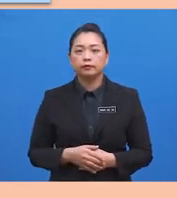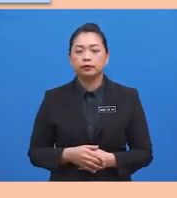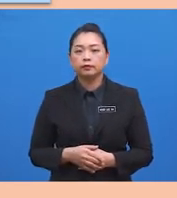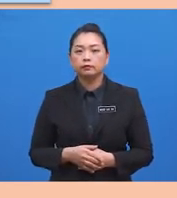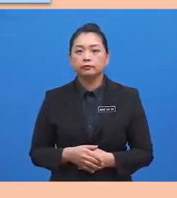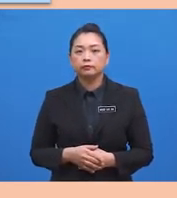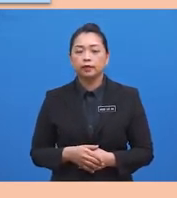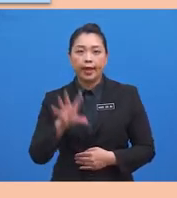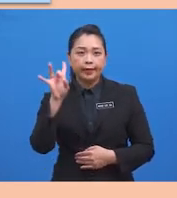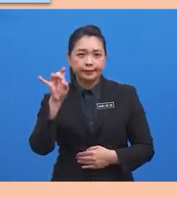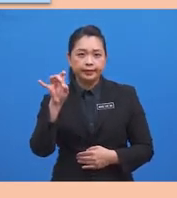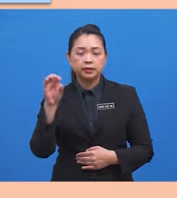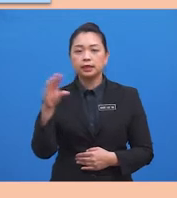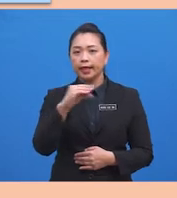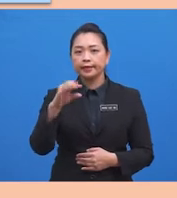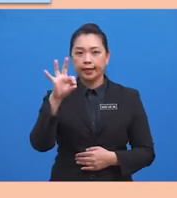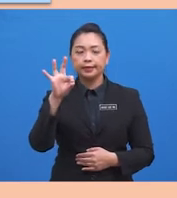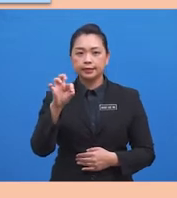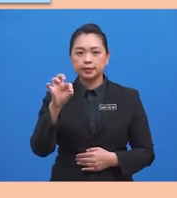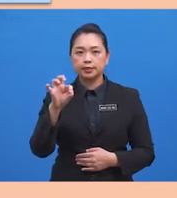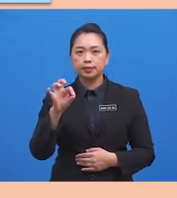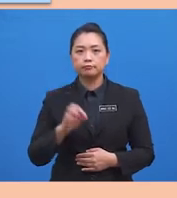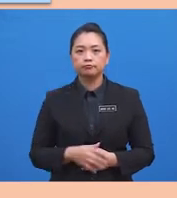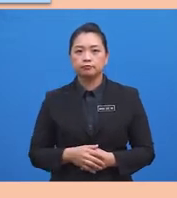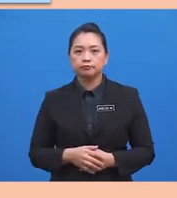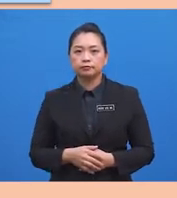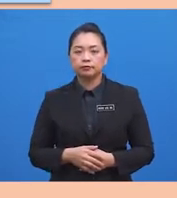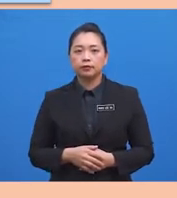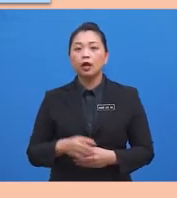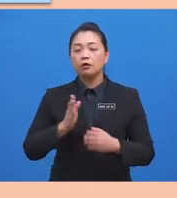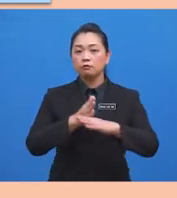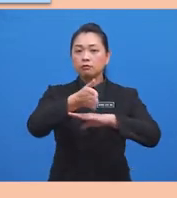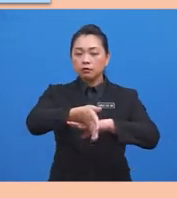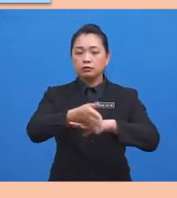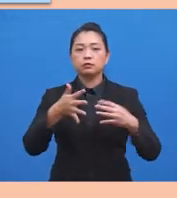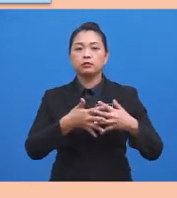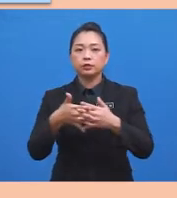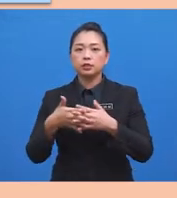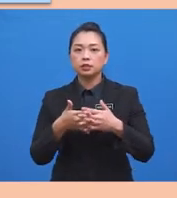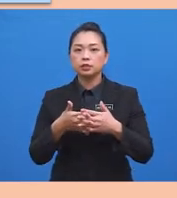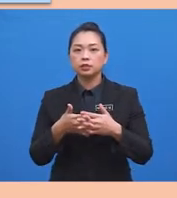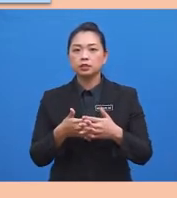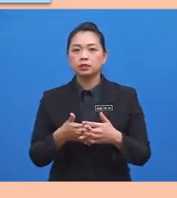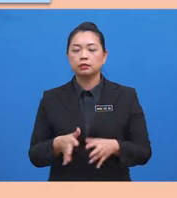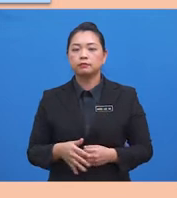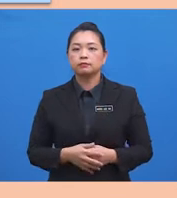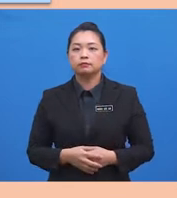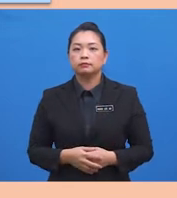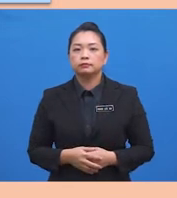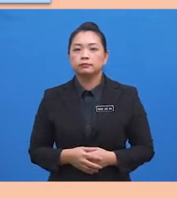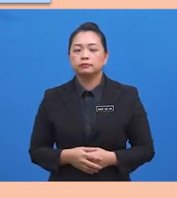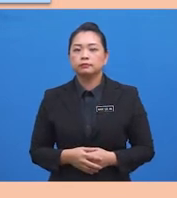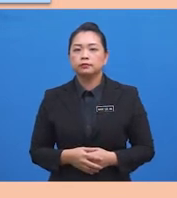phrases, 80s and 90s across the USA, west coast of the USA, popular across the country.